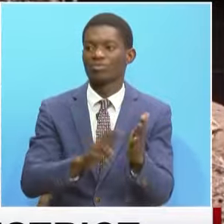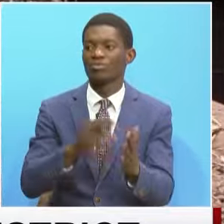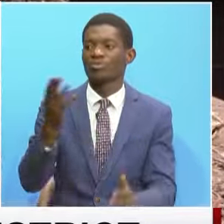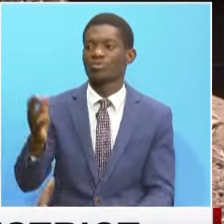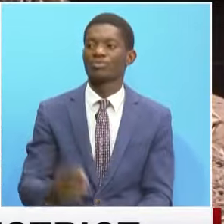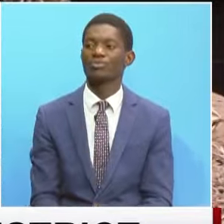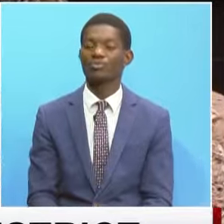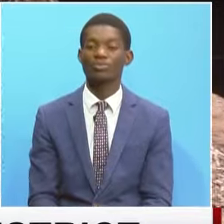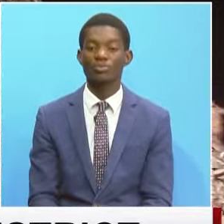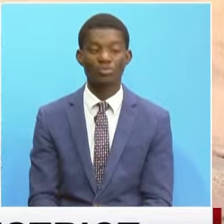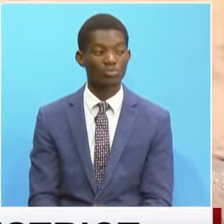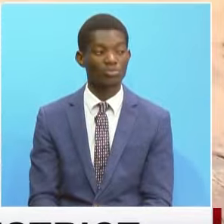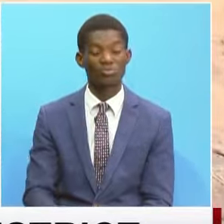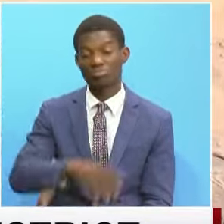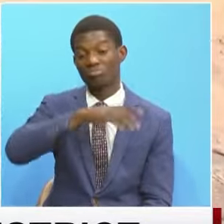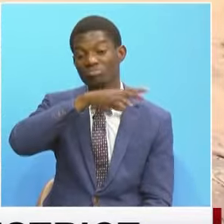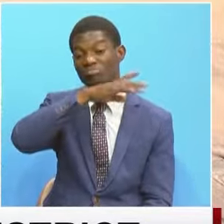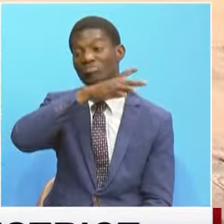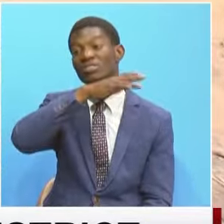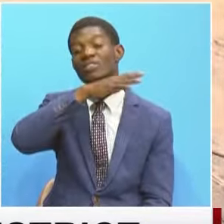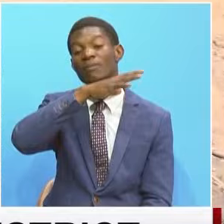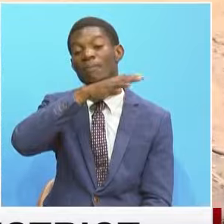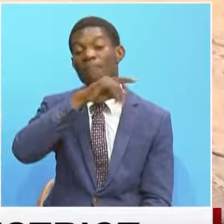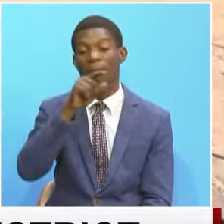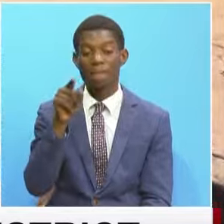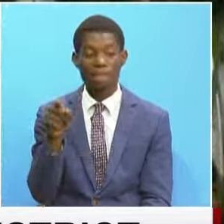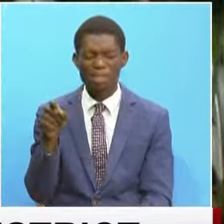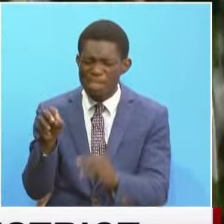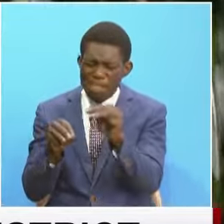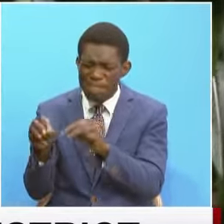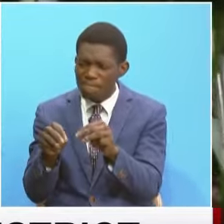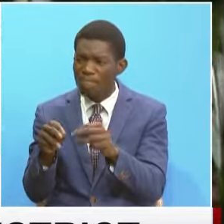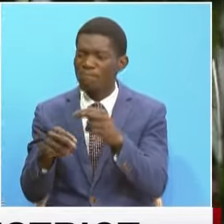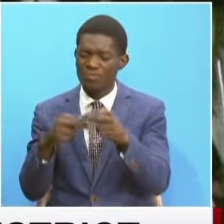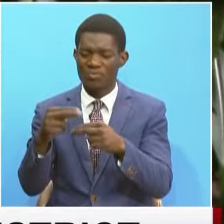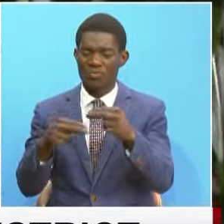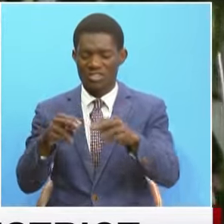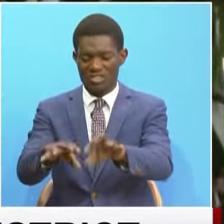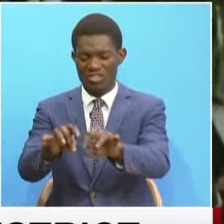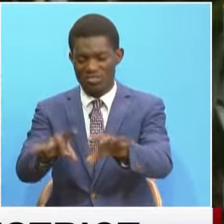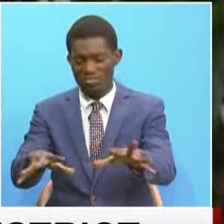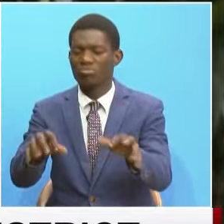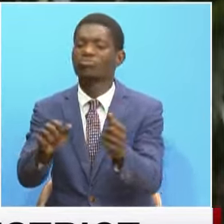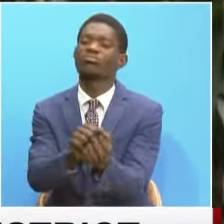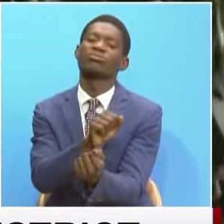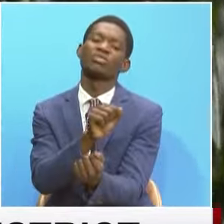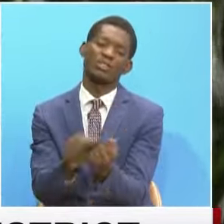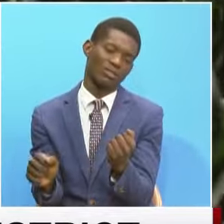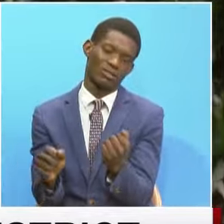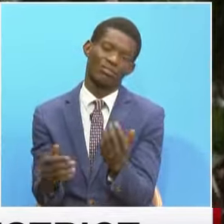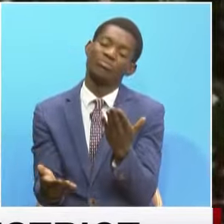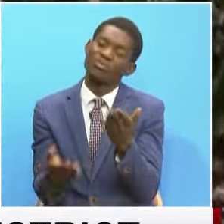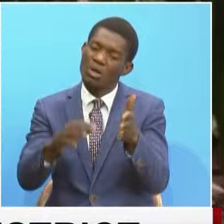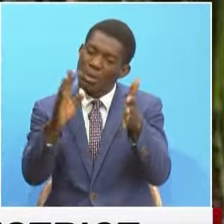waste management has oftentimes contributed to the environmental degradation, which in turn impacts soil fertility